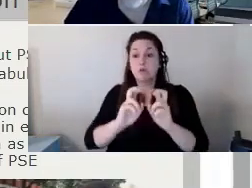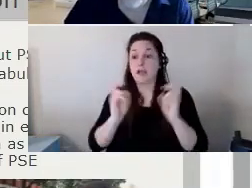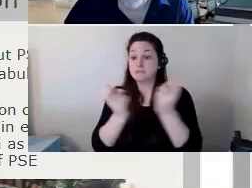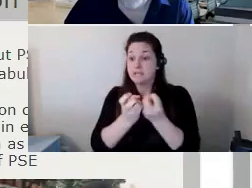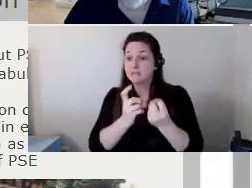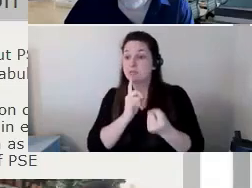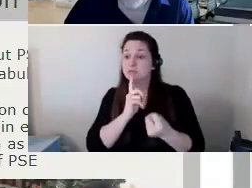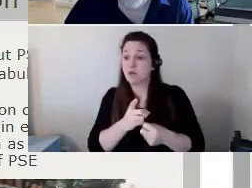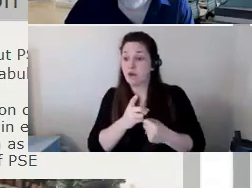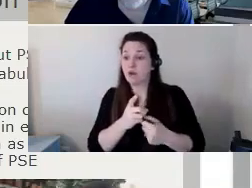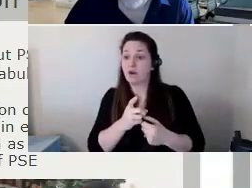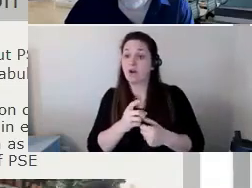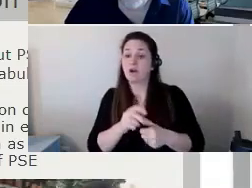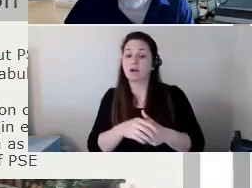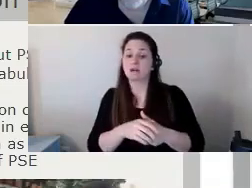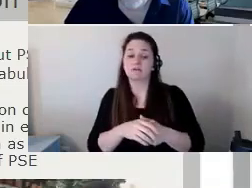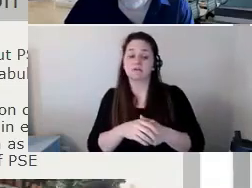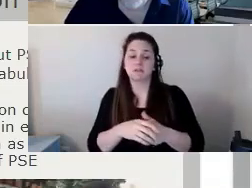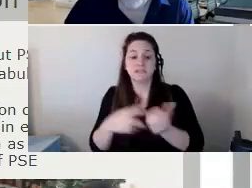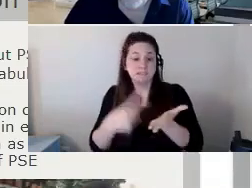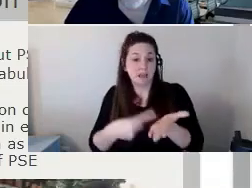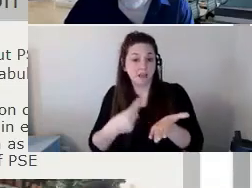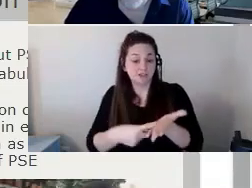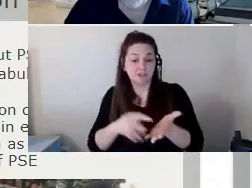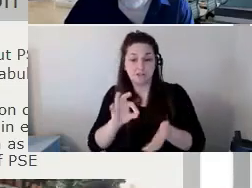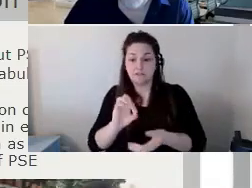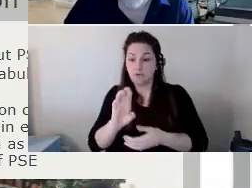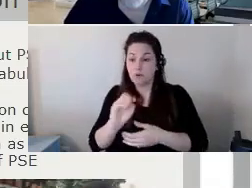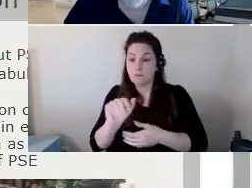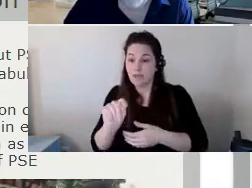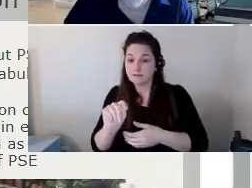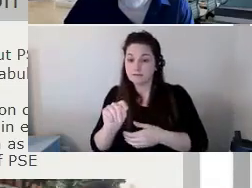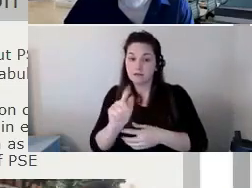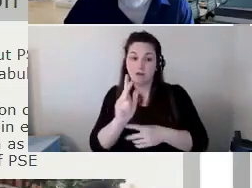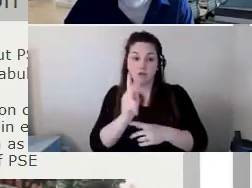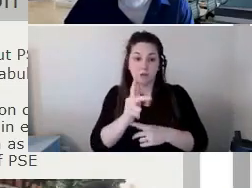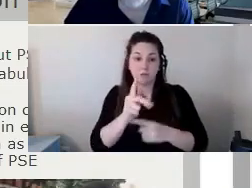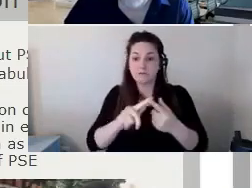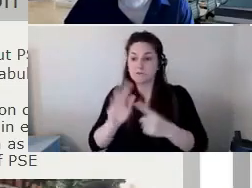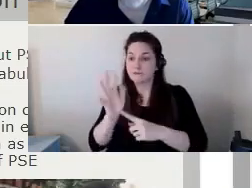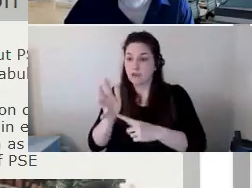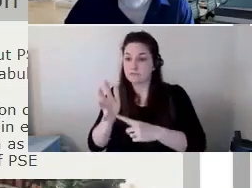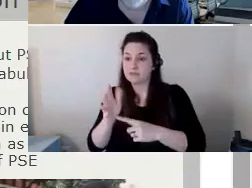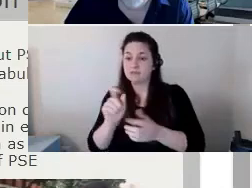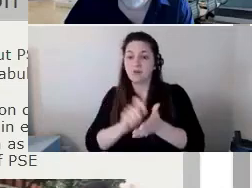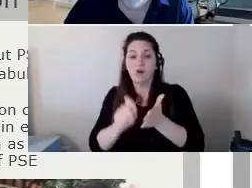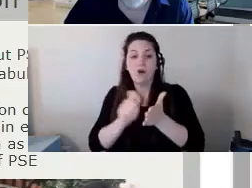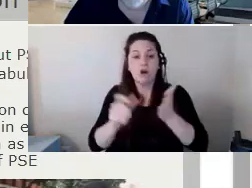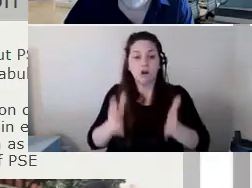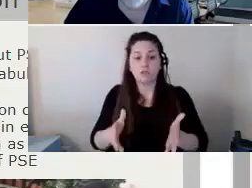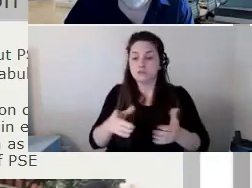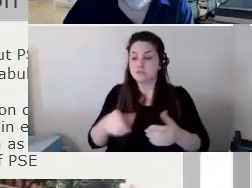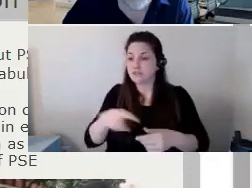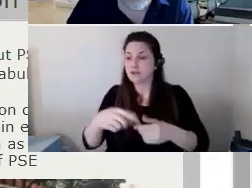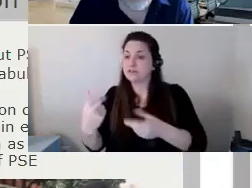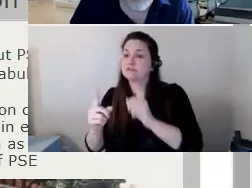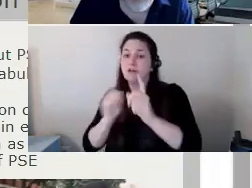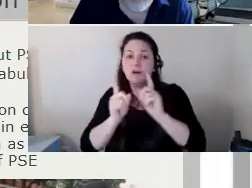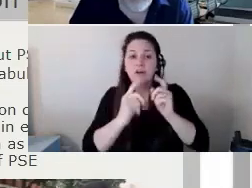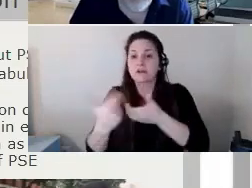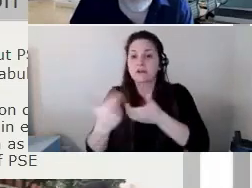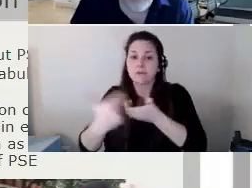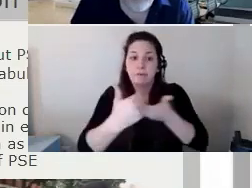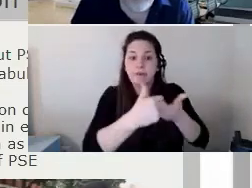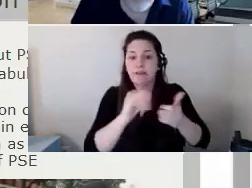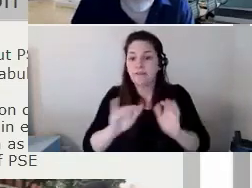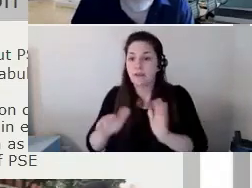are a discussion format of 3 to 5 authors talking with others joining in that room, and they will join